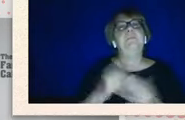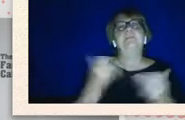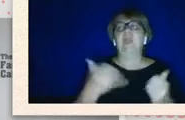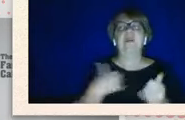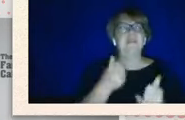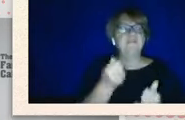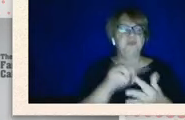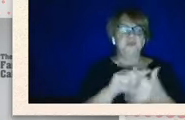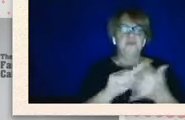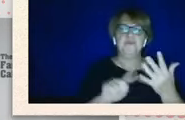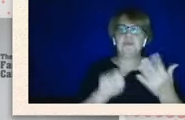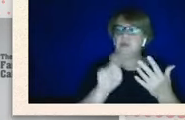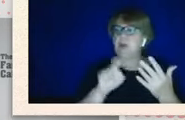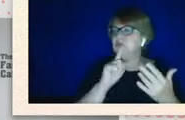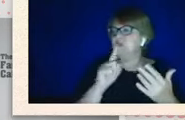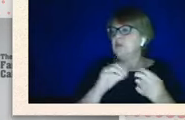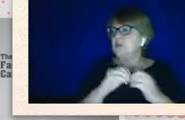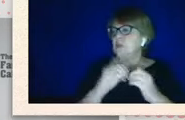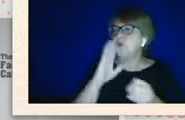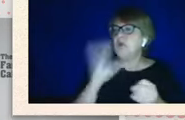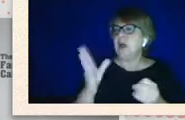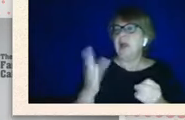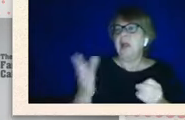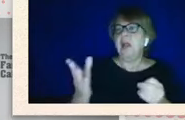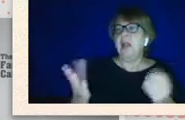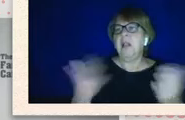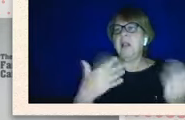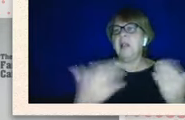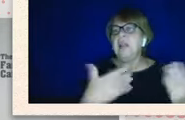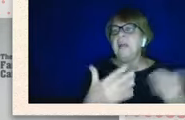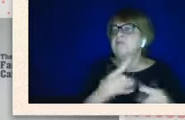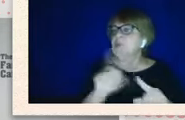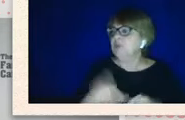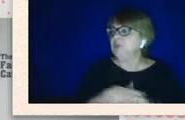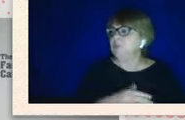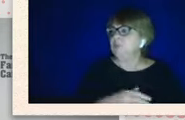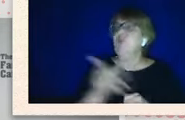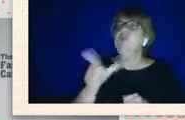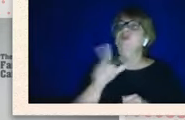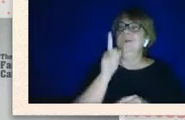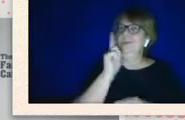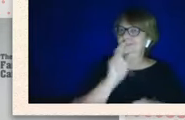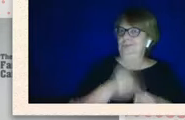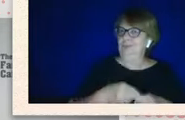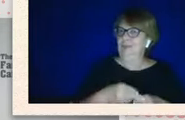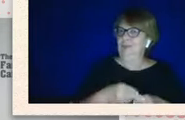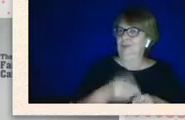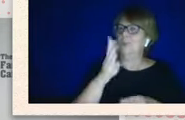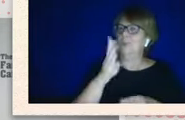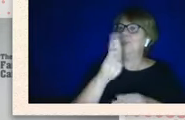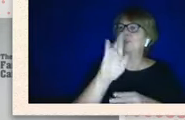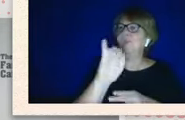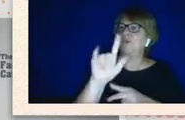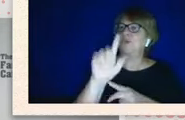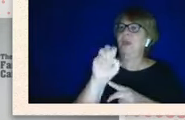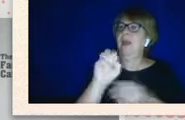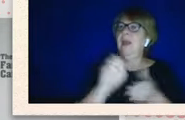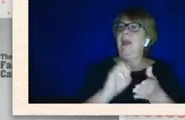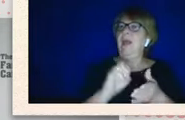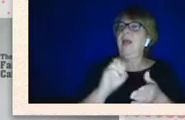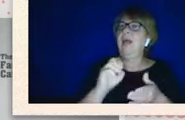have some more as they come in. But Tony, you mentioned the Braille option for voting by